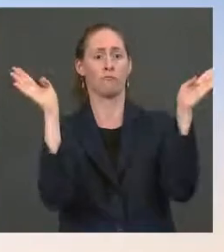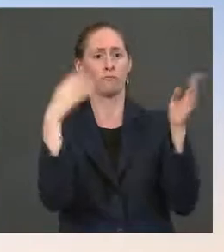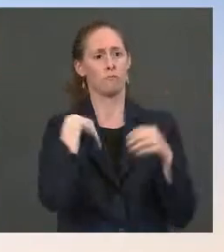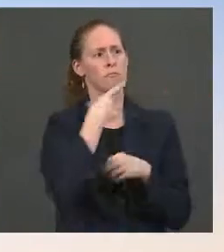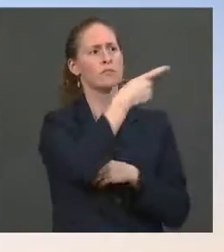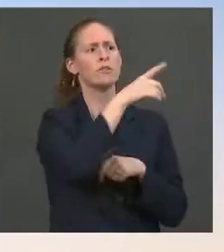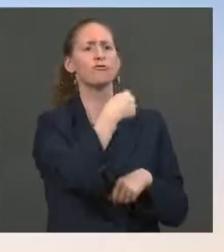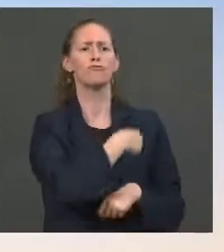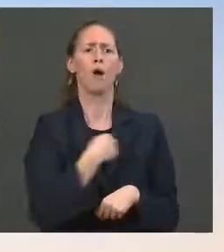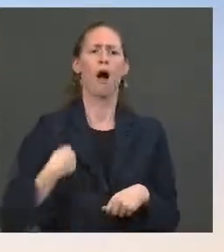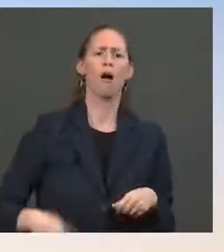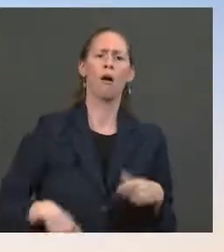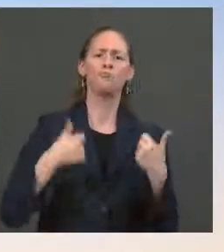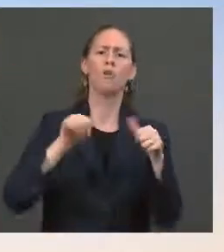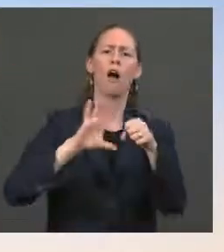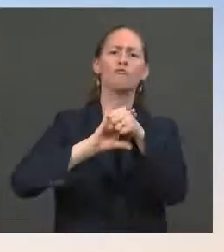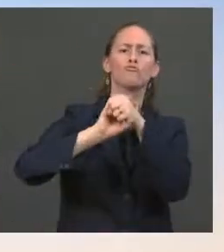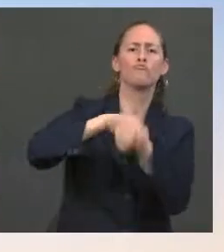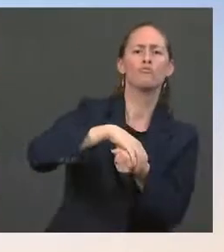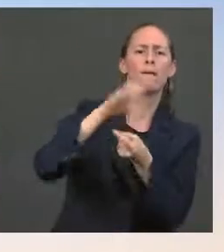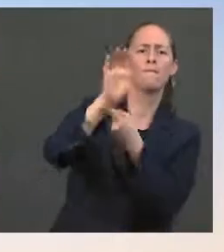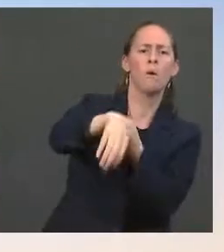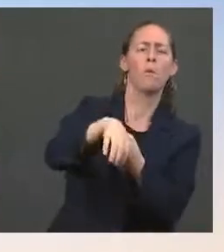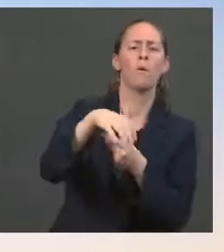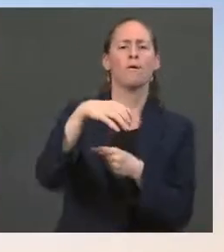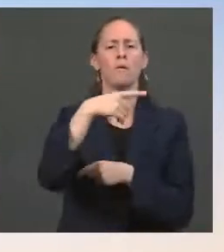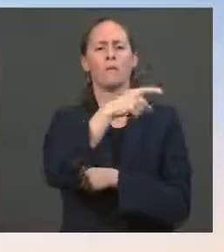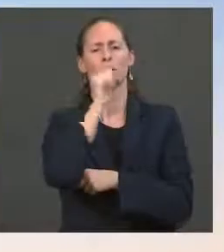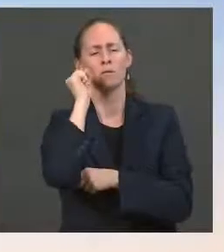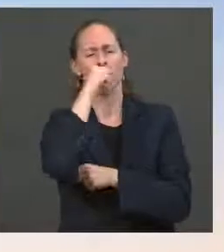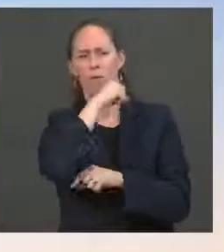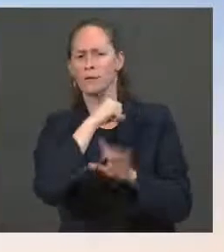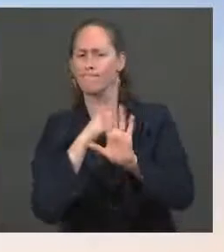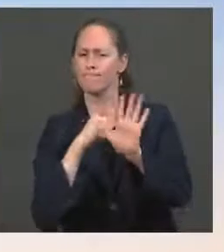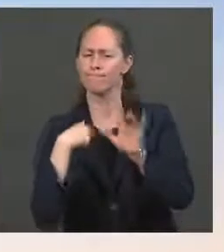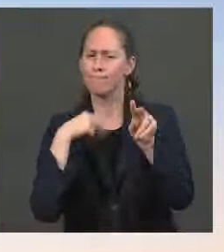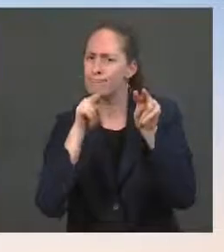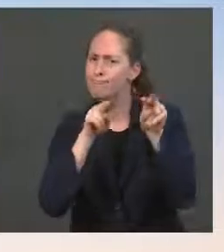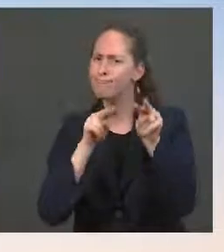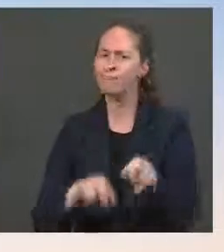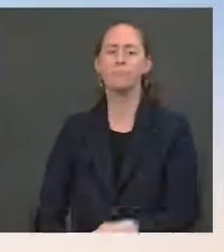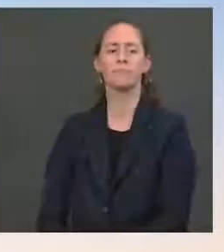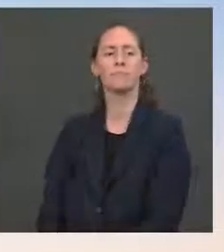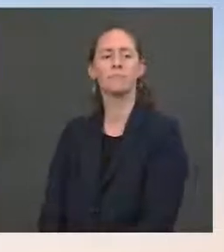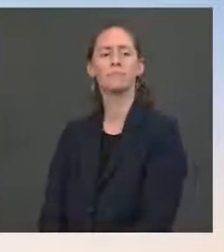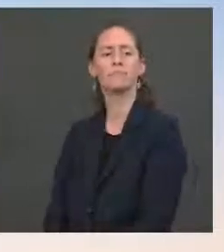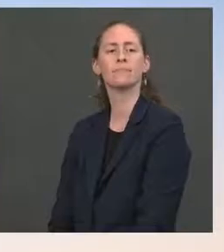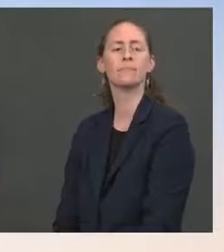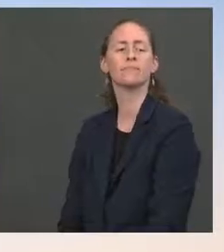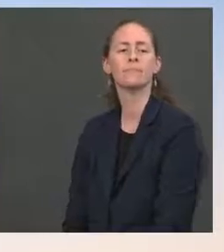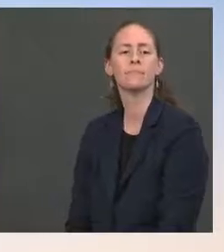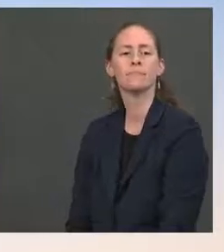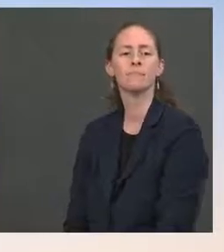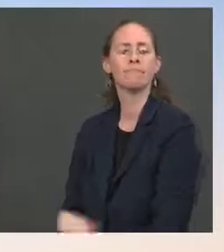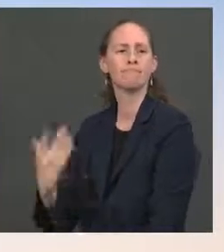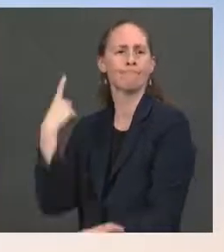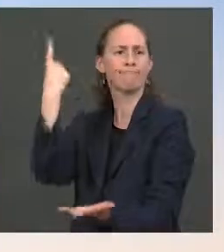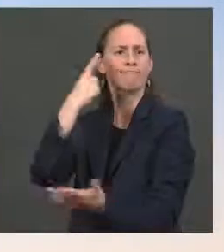toward Taiwan, and we will continue to watch the situation very closely. Is the White House monitoring the oil spill in California, and are you